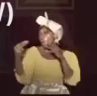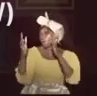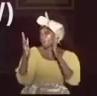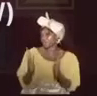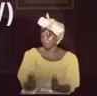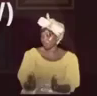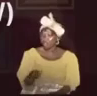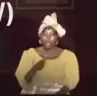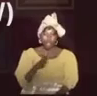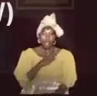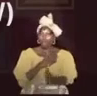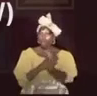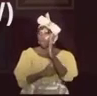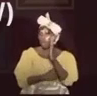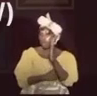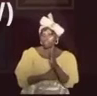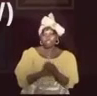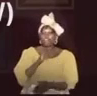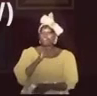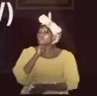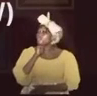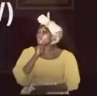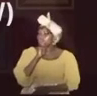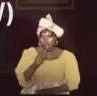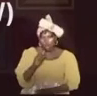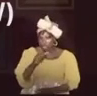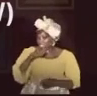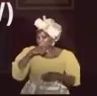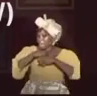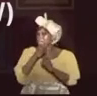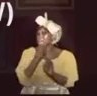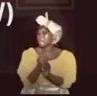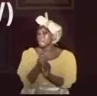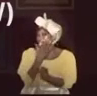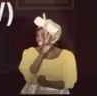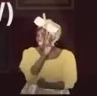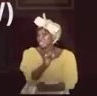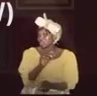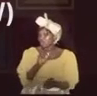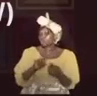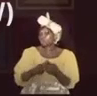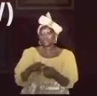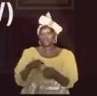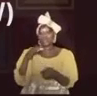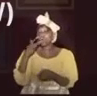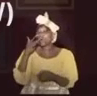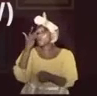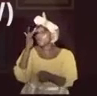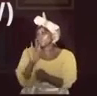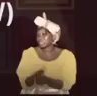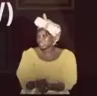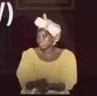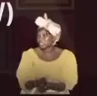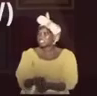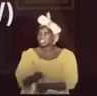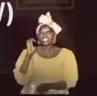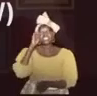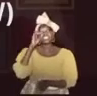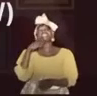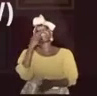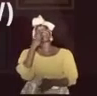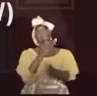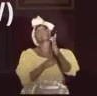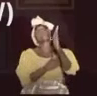did not ask him to make a covenant. He got up, you can see a graphic representation of carelessness. He said, oh